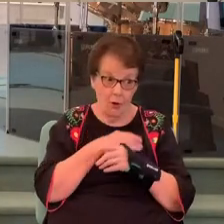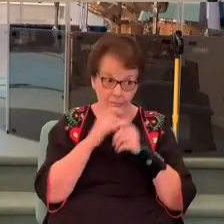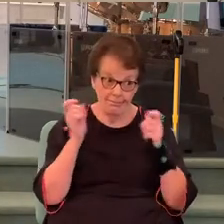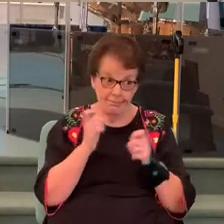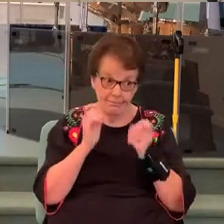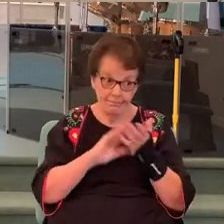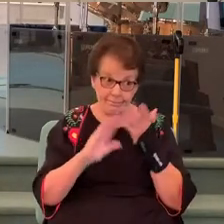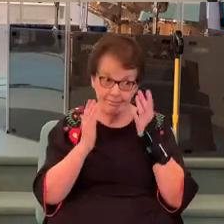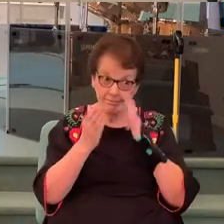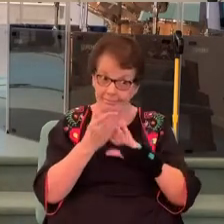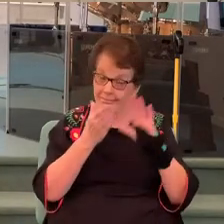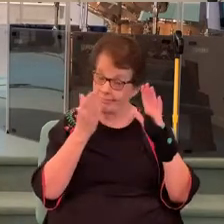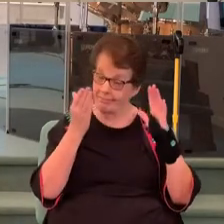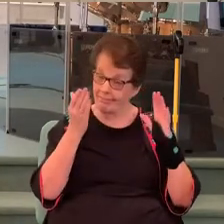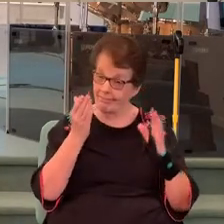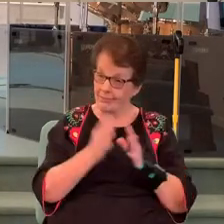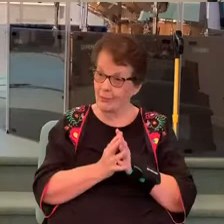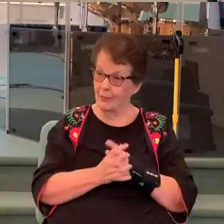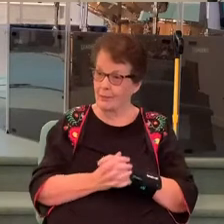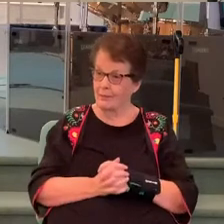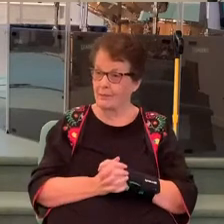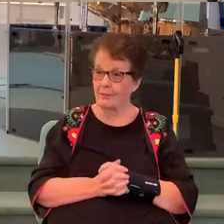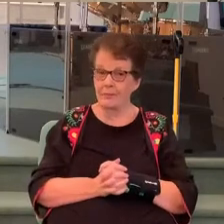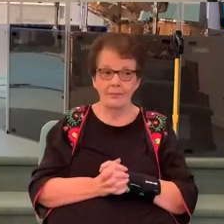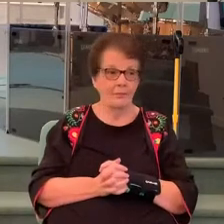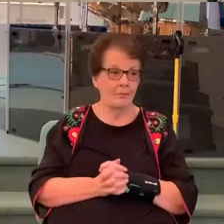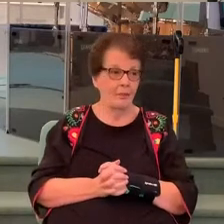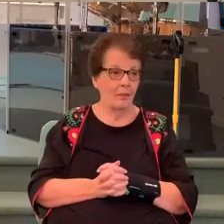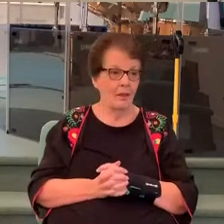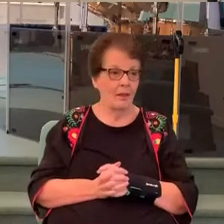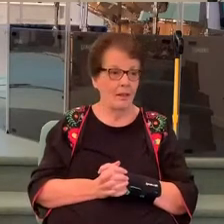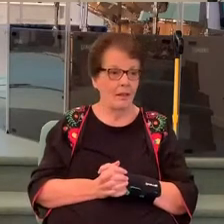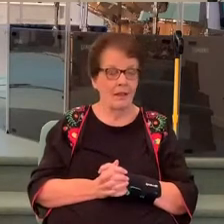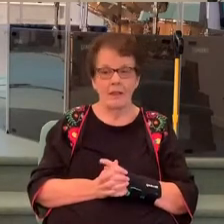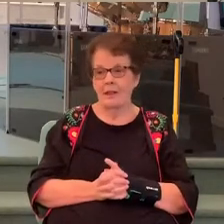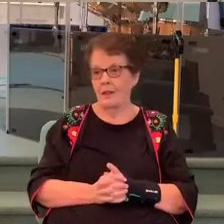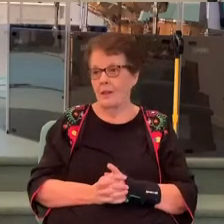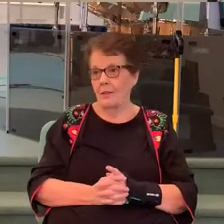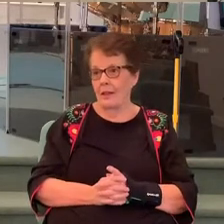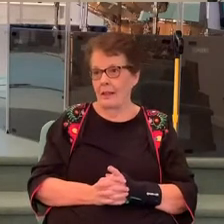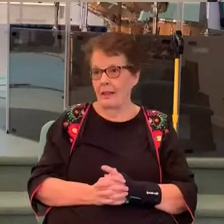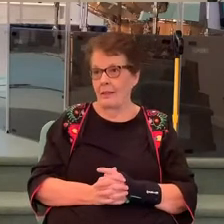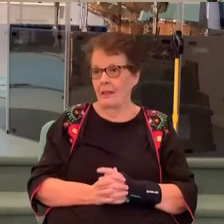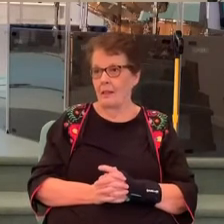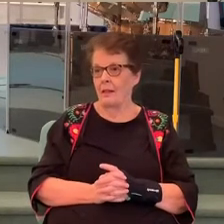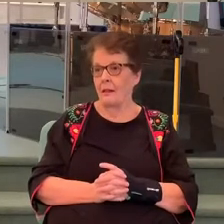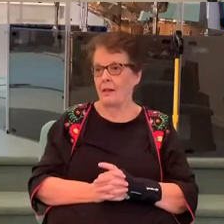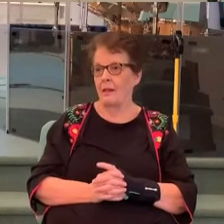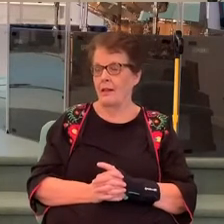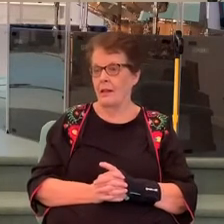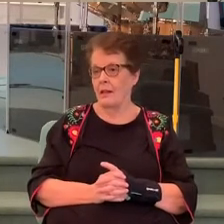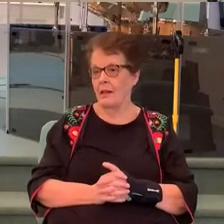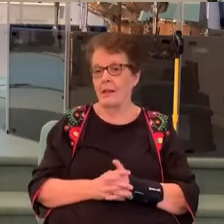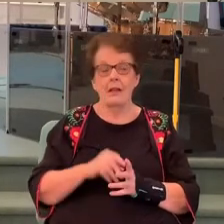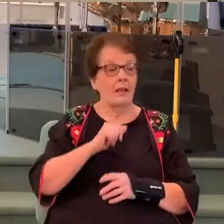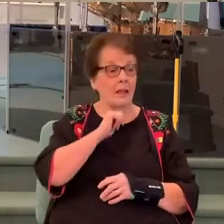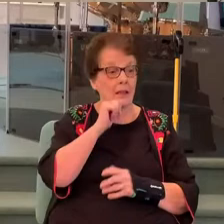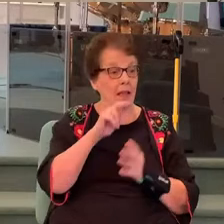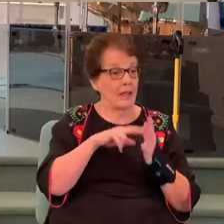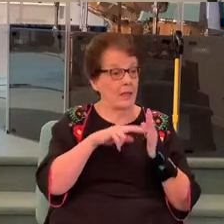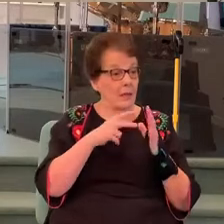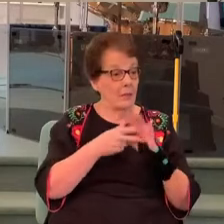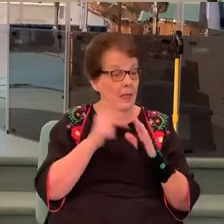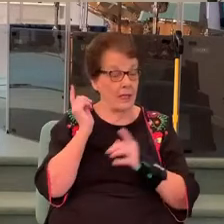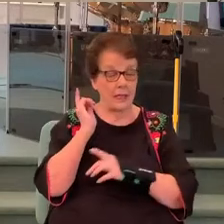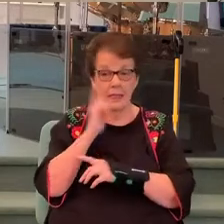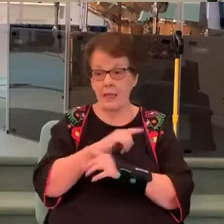Christ to cover the penalty and the debt of our sins. Now, that doesn't mean that the day you become a